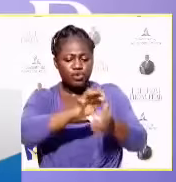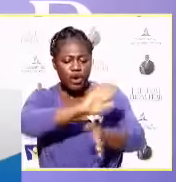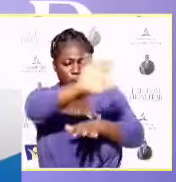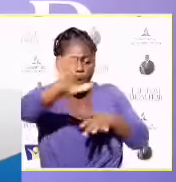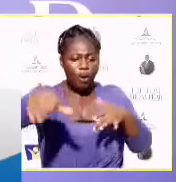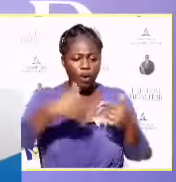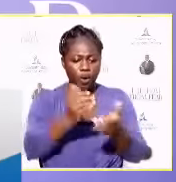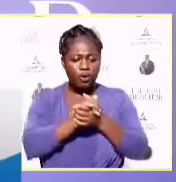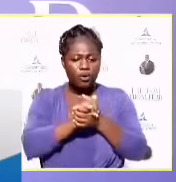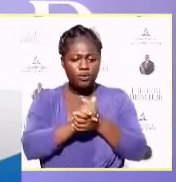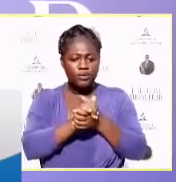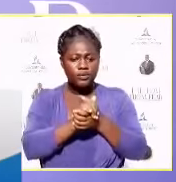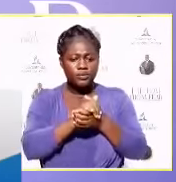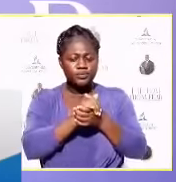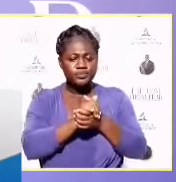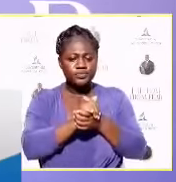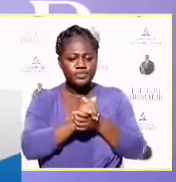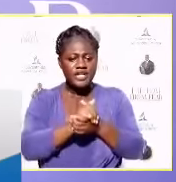condemned them with an overthrow,